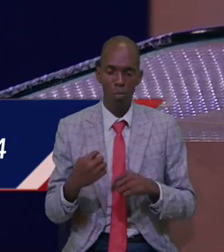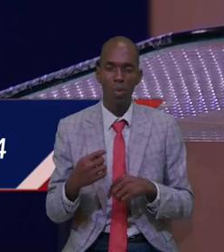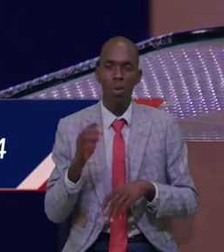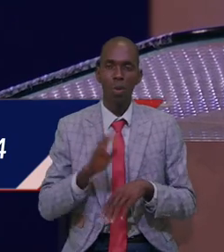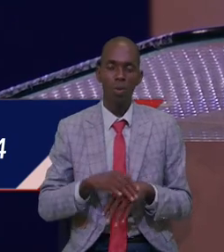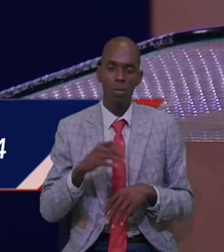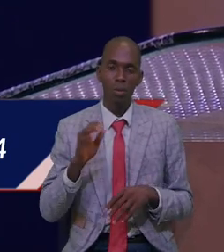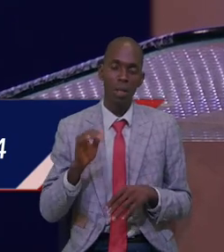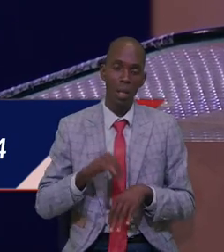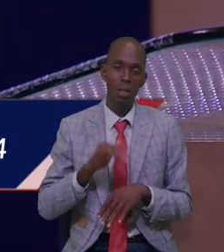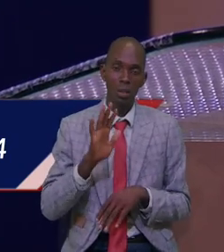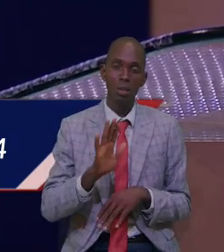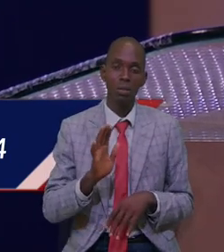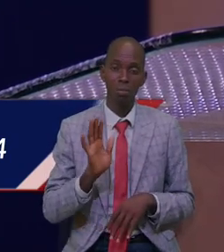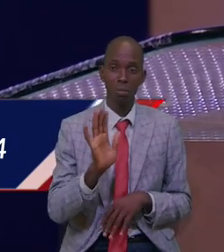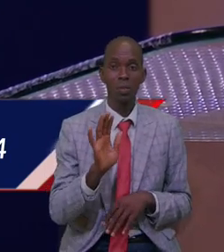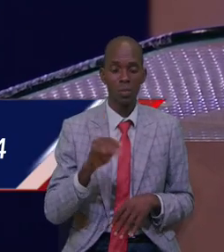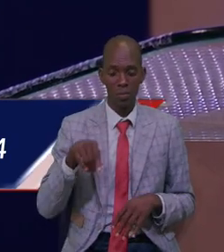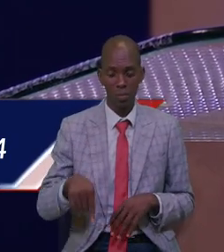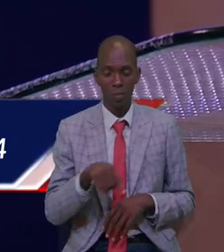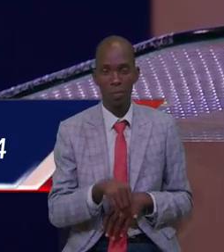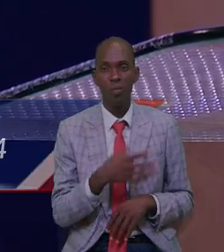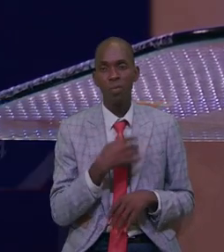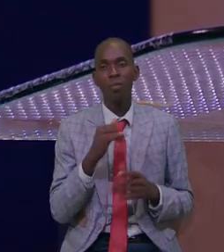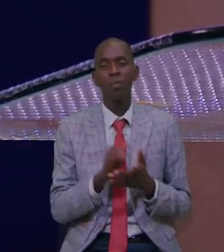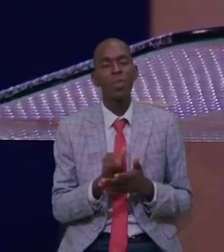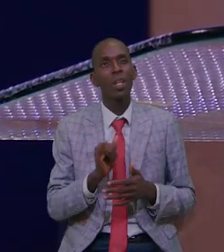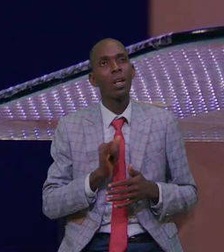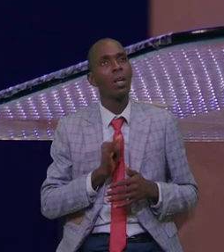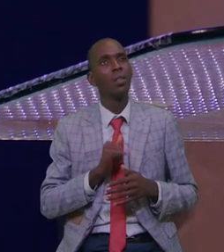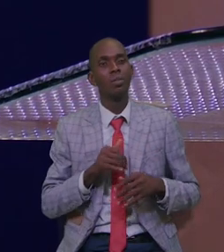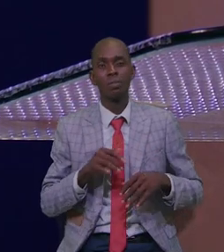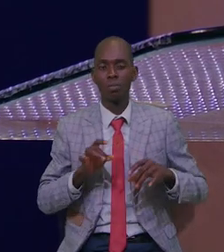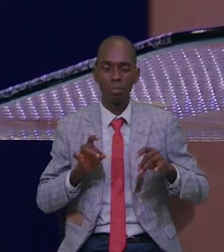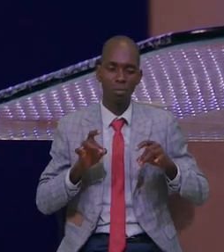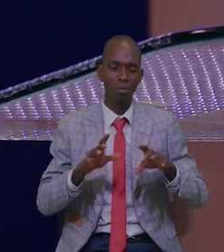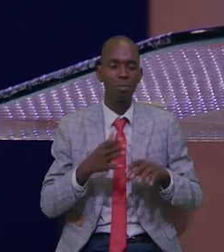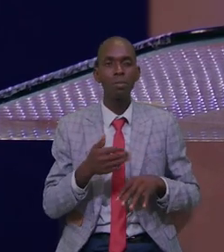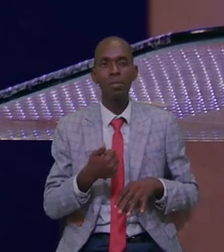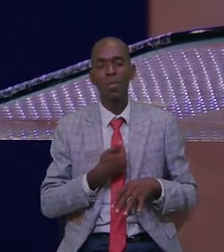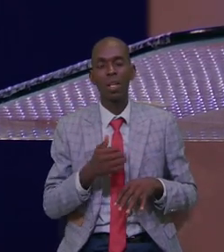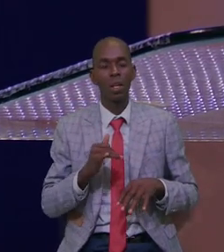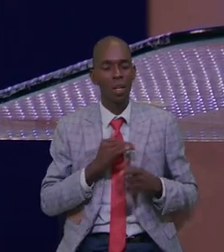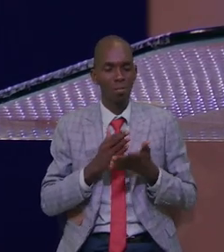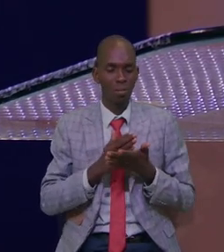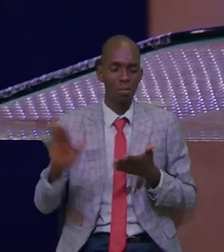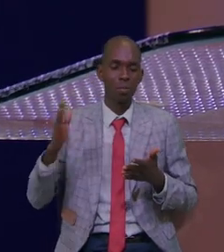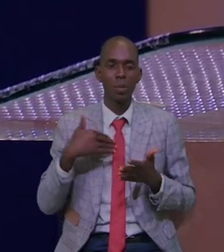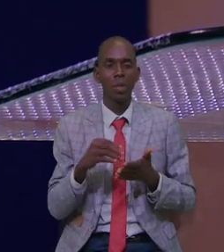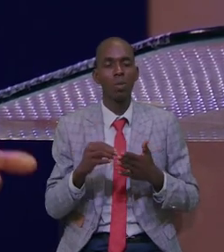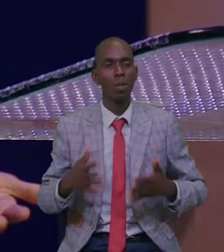He says, I detest myself. I reject my own life. I am a sinner.